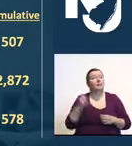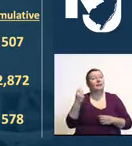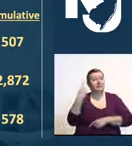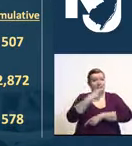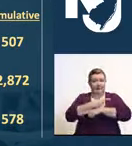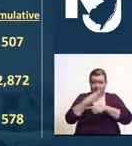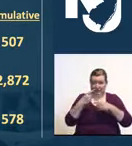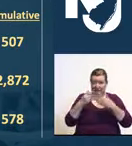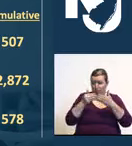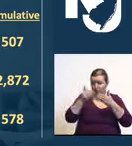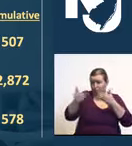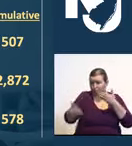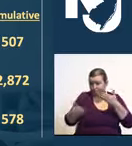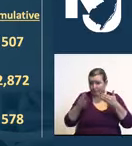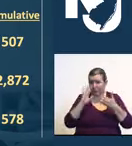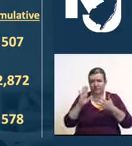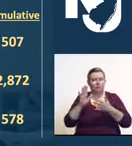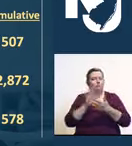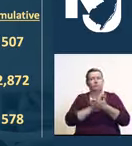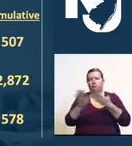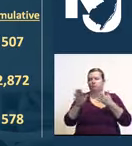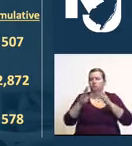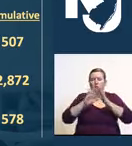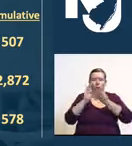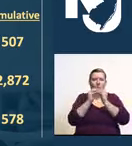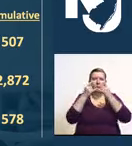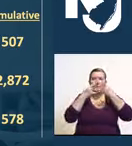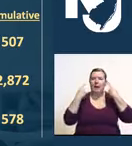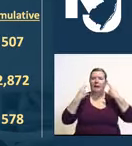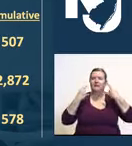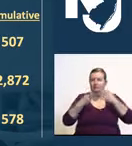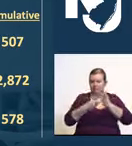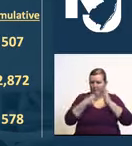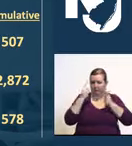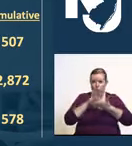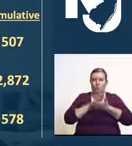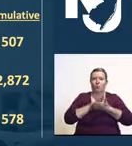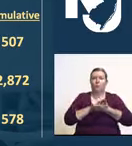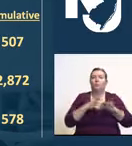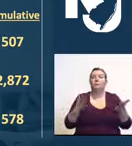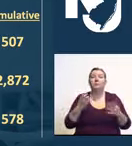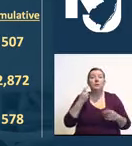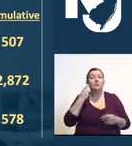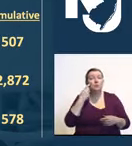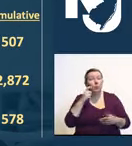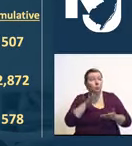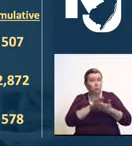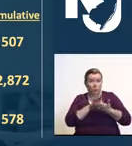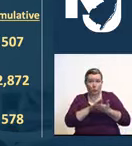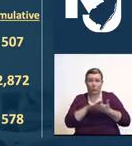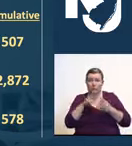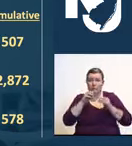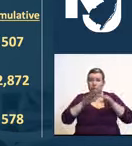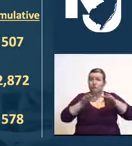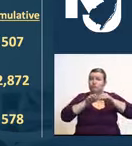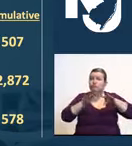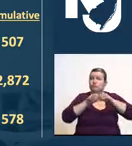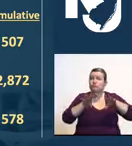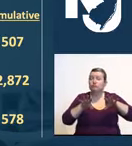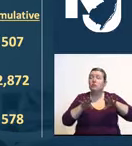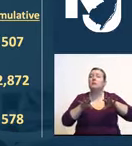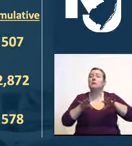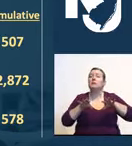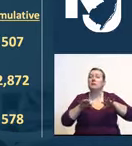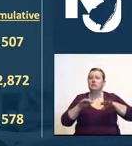indoor masking mandate in our schools, we see the rates of in-school transmission now down to where they were